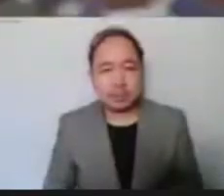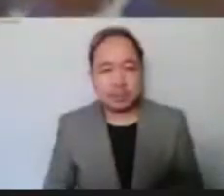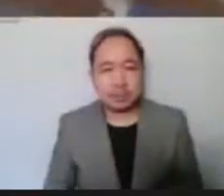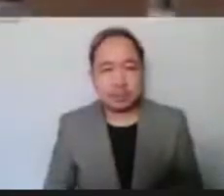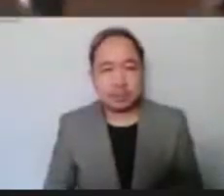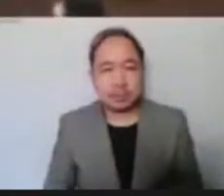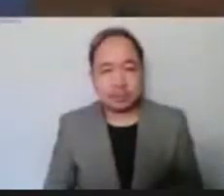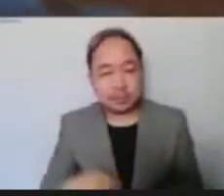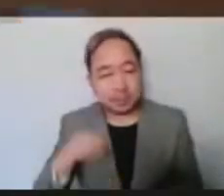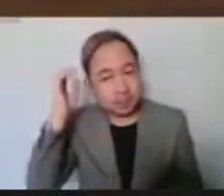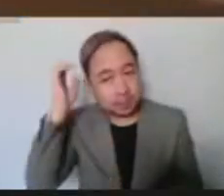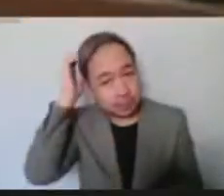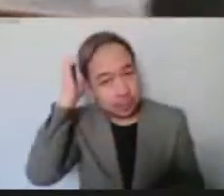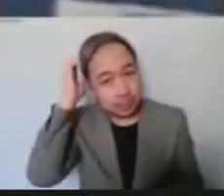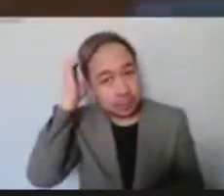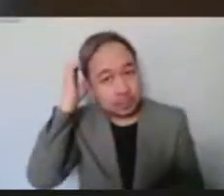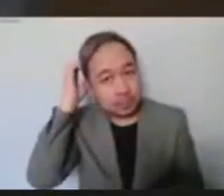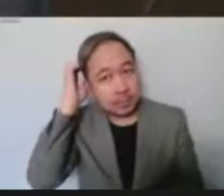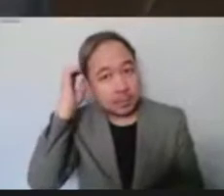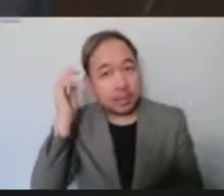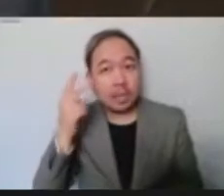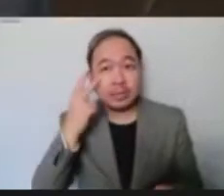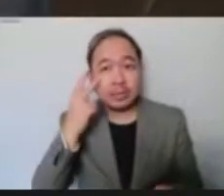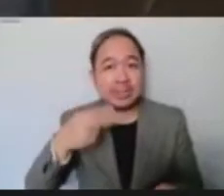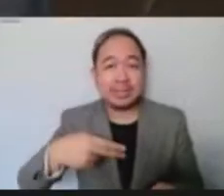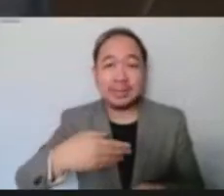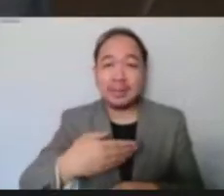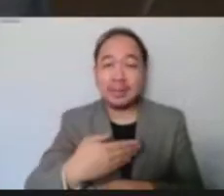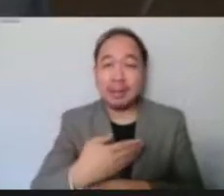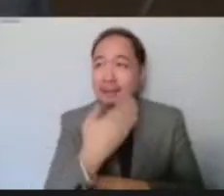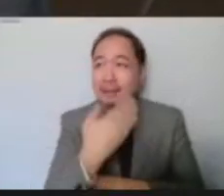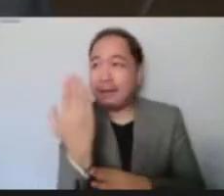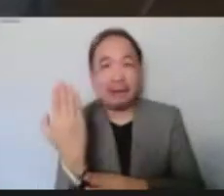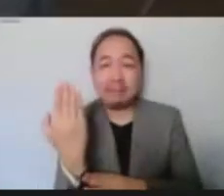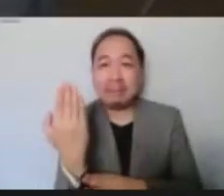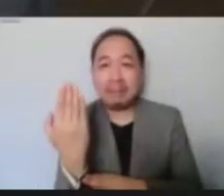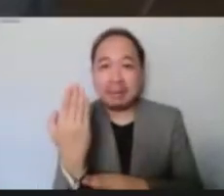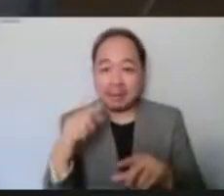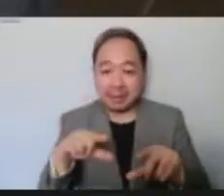actually I didn't have my placard out but I I'd be happy to speak